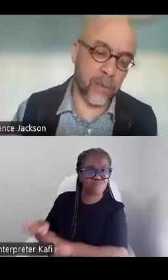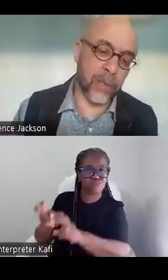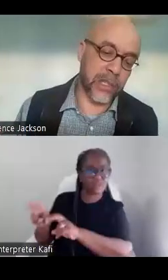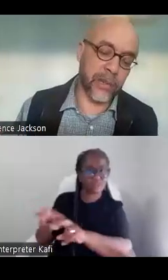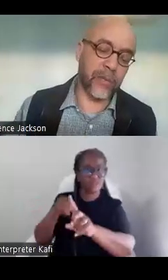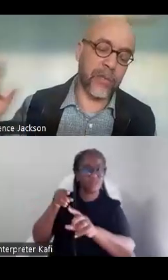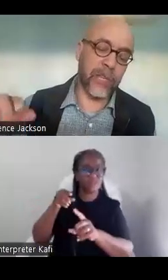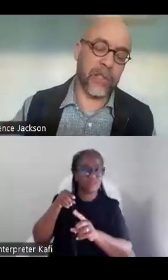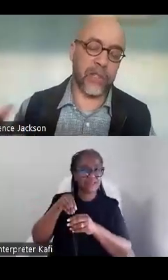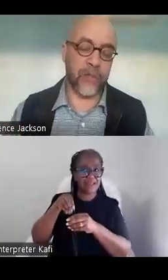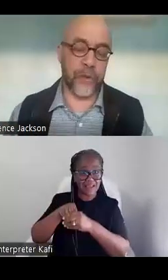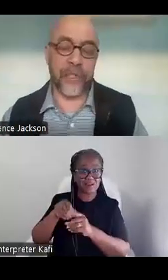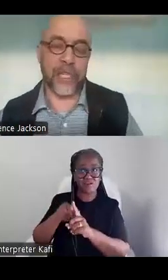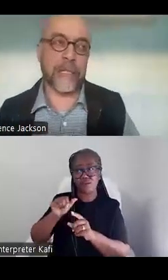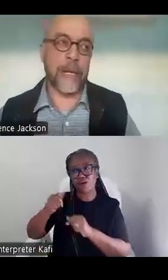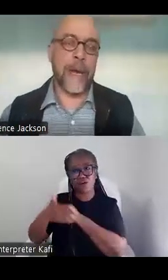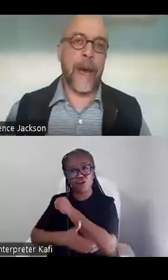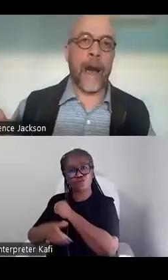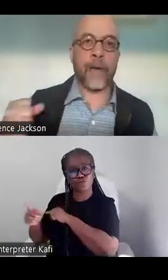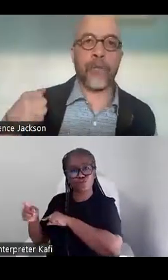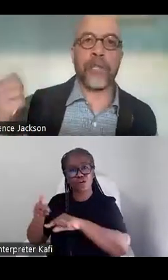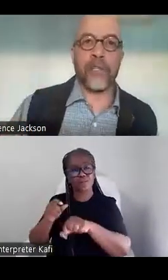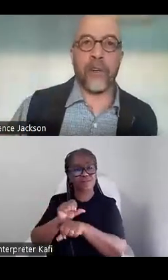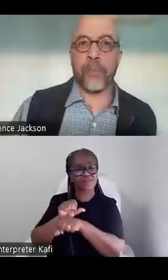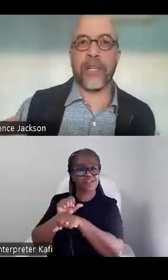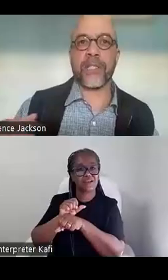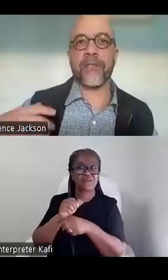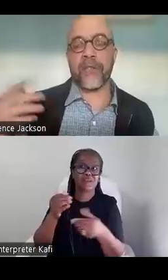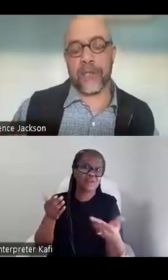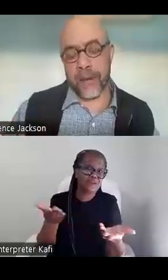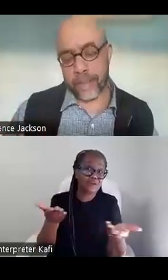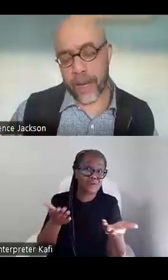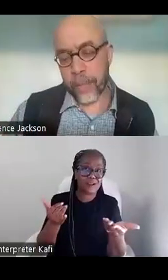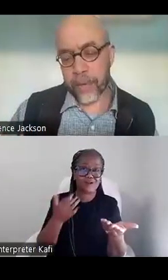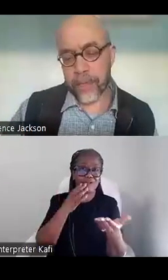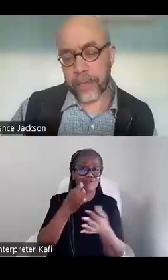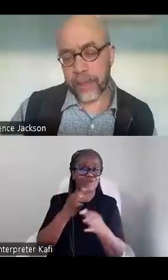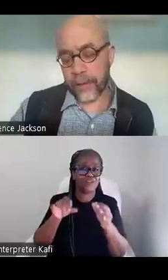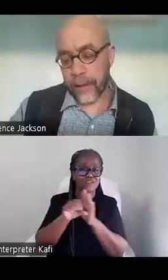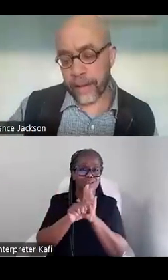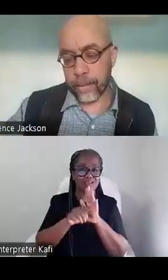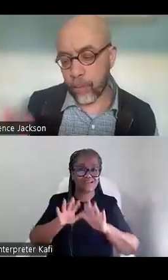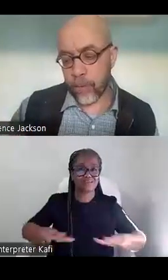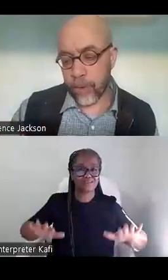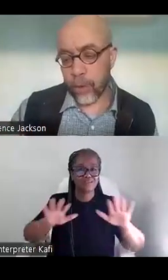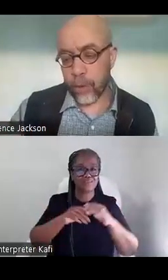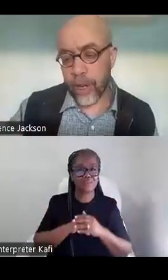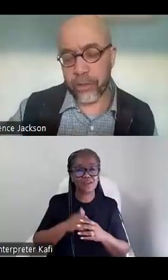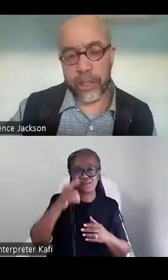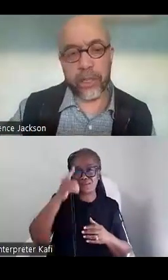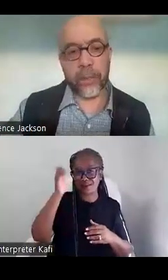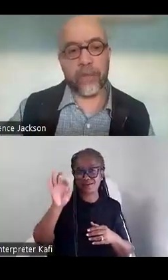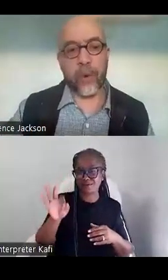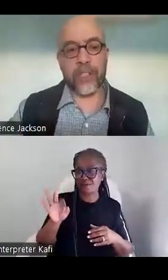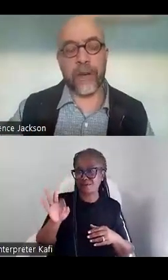the Union, slave states, free states, really, because of this commerce in the new